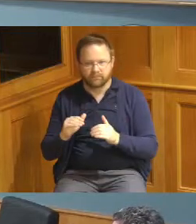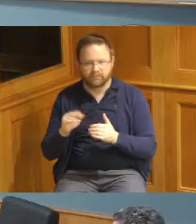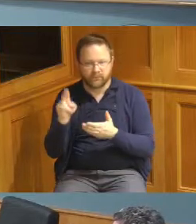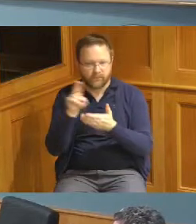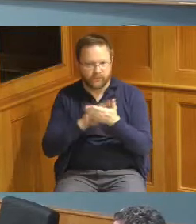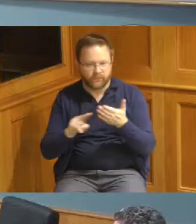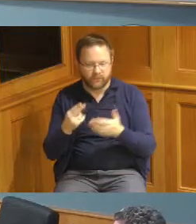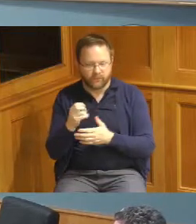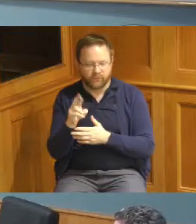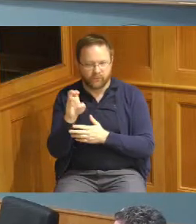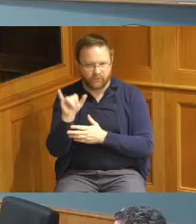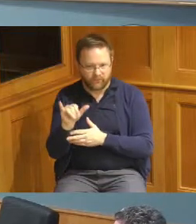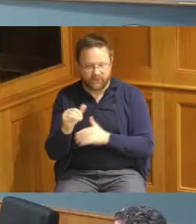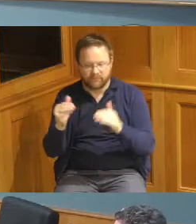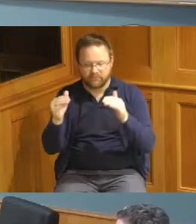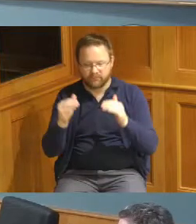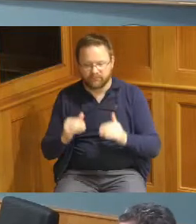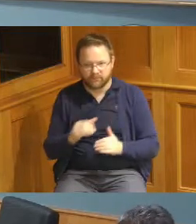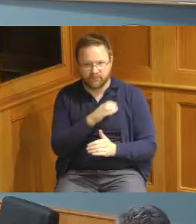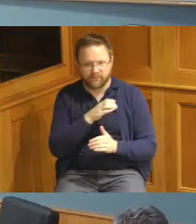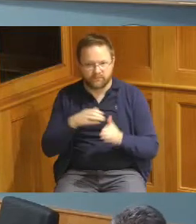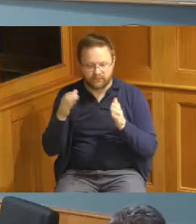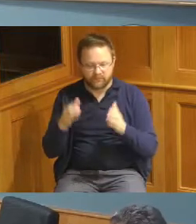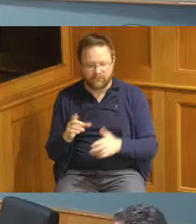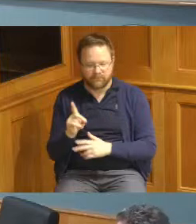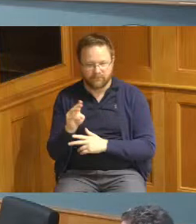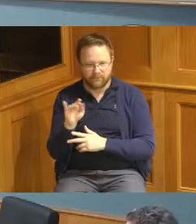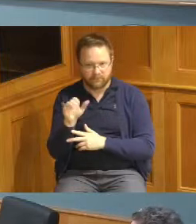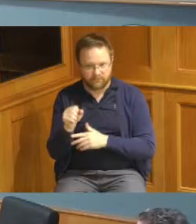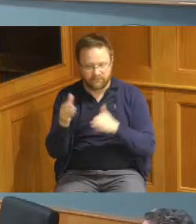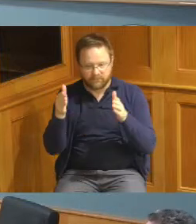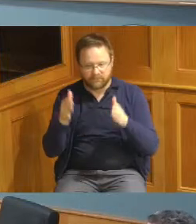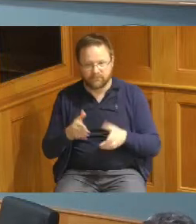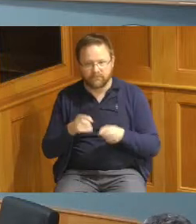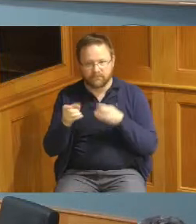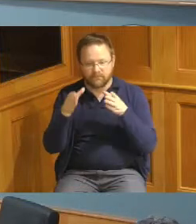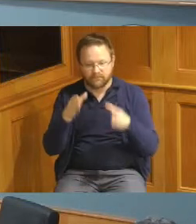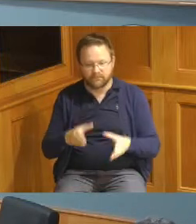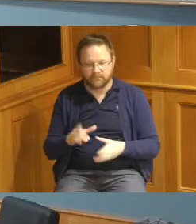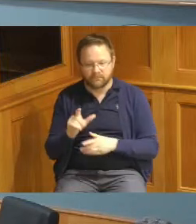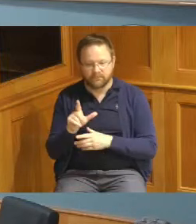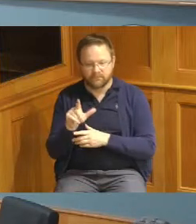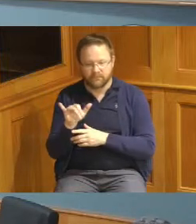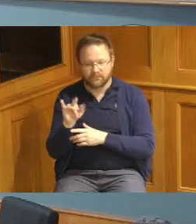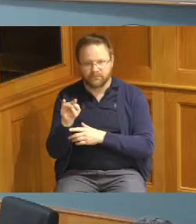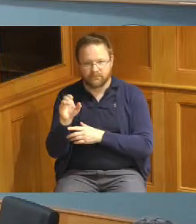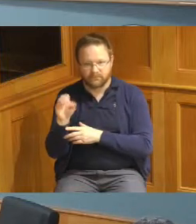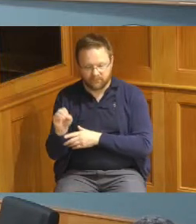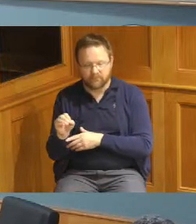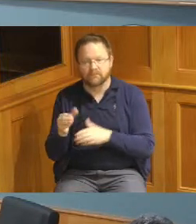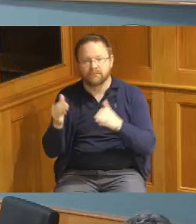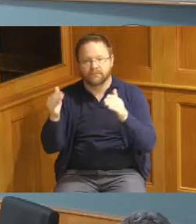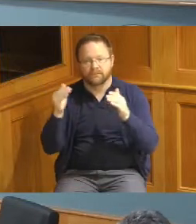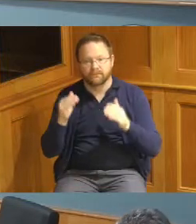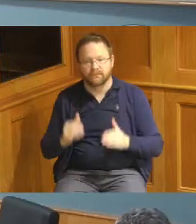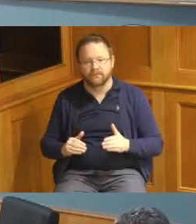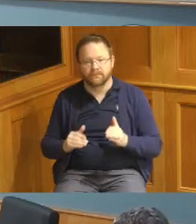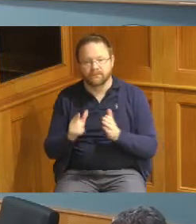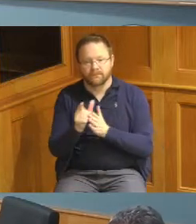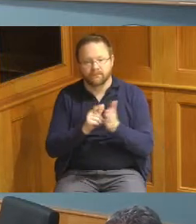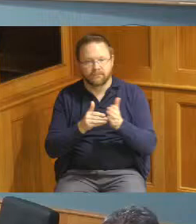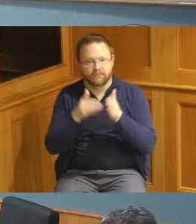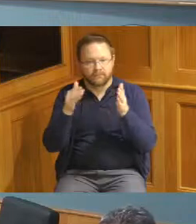Board. Stephanie Summerall-Dumas, Commissioner. Jeff Alito, County Administrator. Patrick Dressing, Assistant Prosecuting Attorney. And I'm